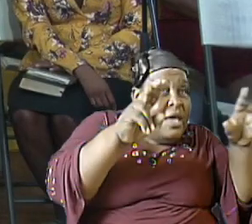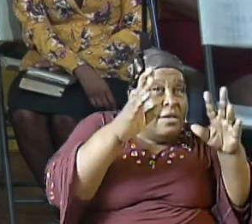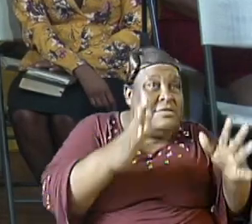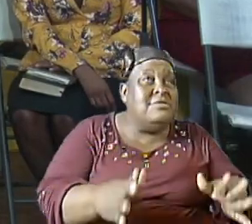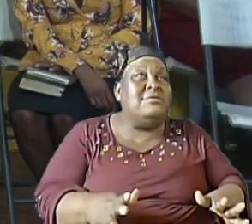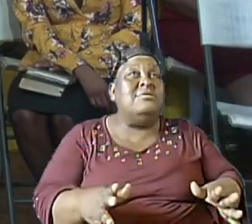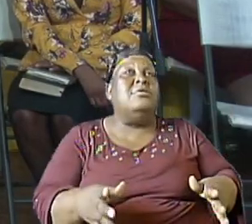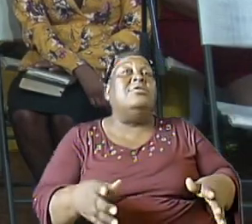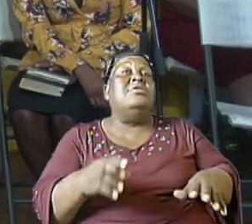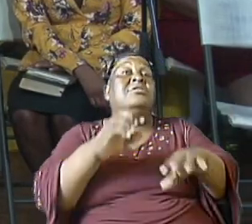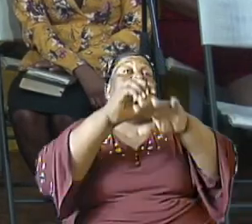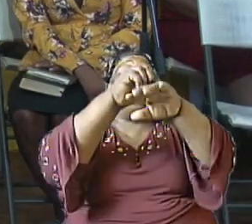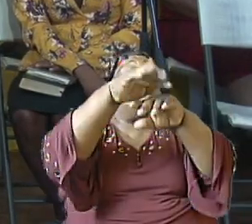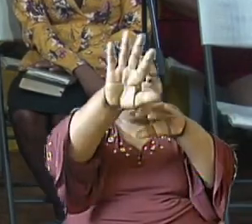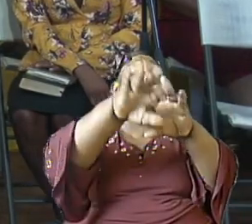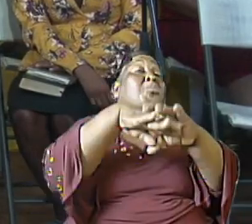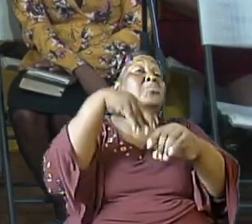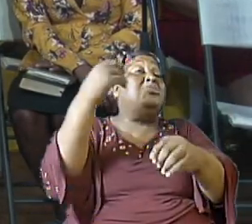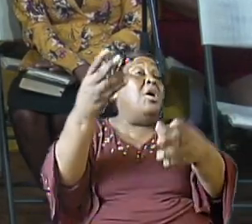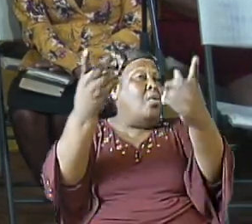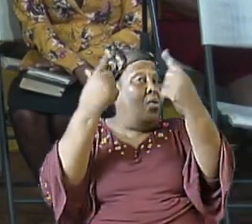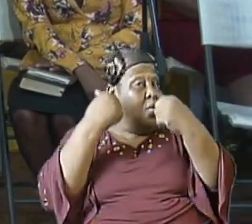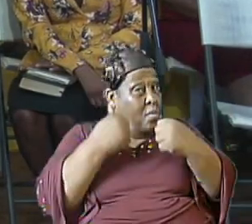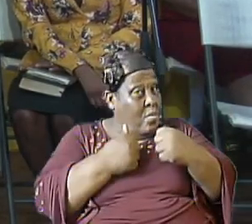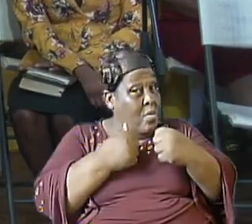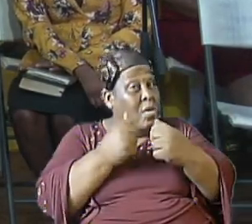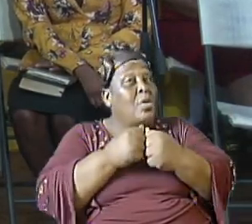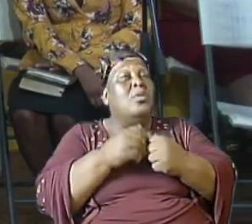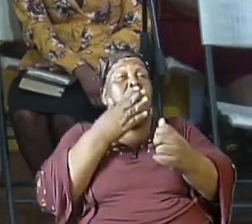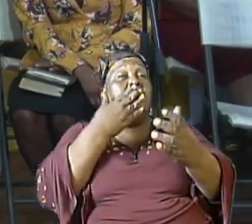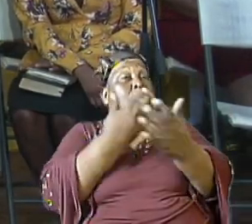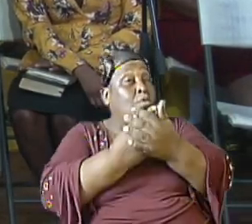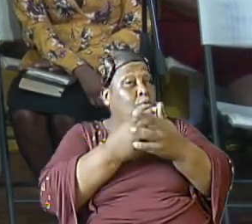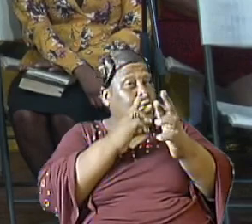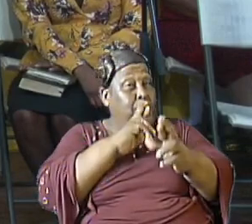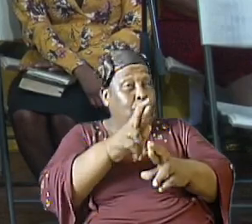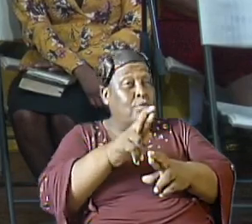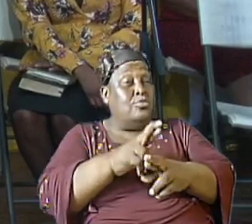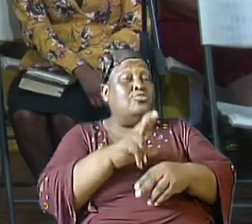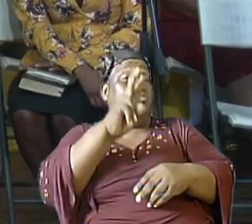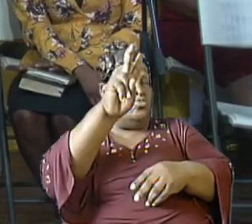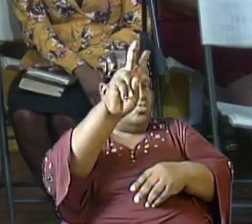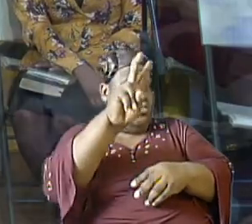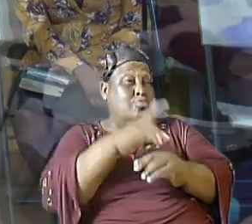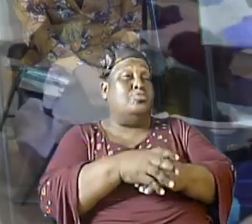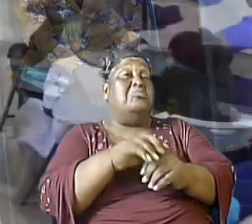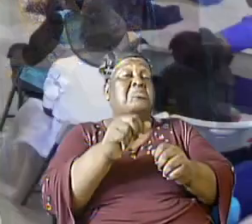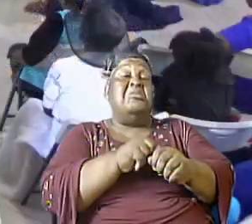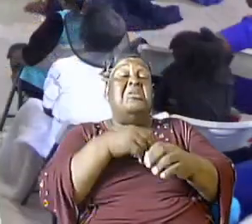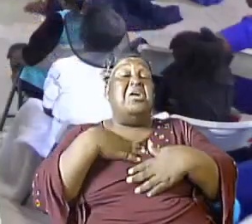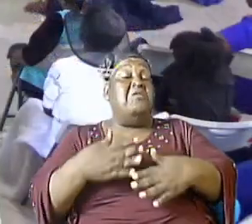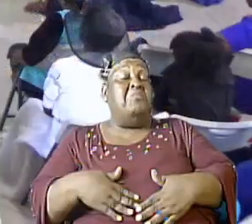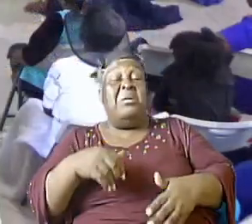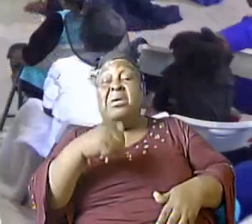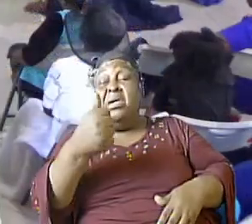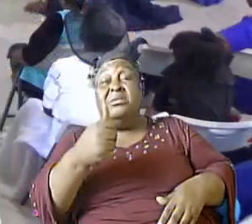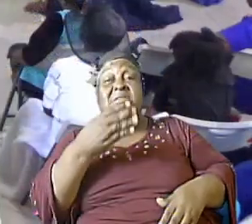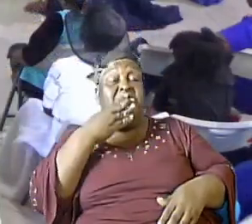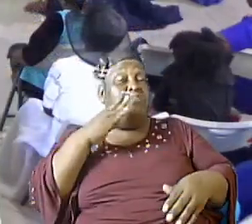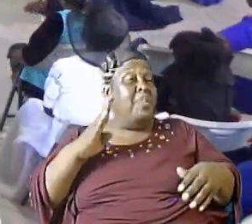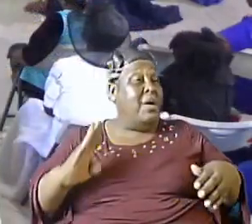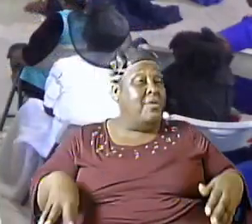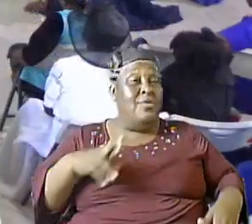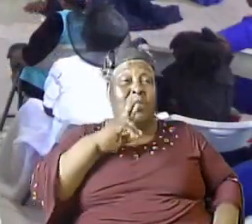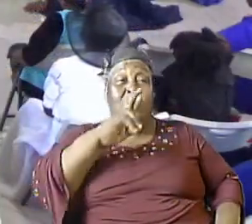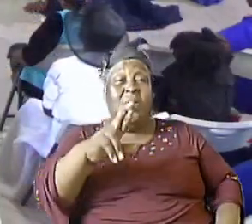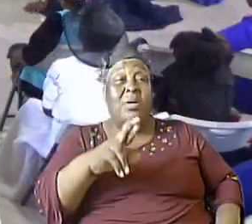with their report, some had good report, two to be exact. Everybody else had a bad report and were